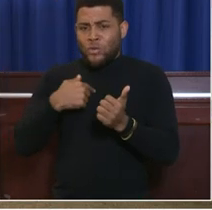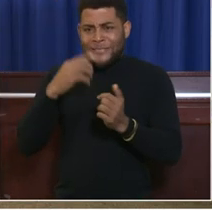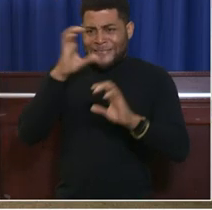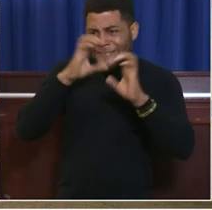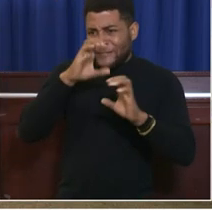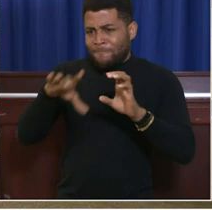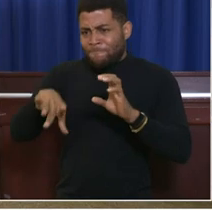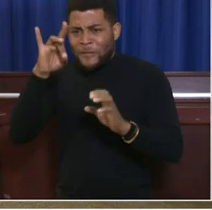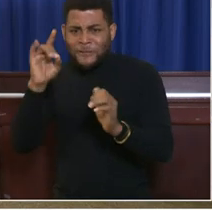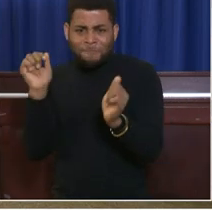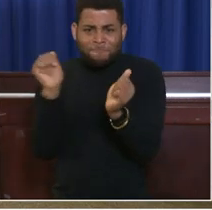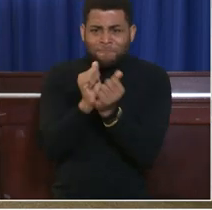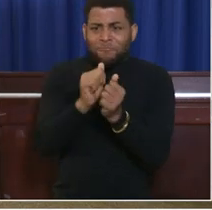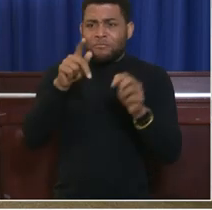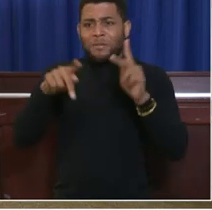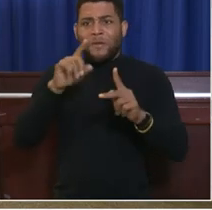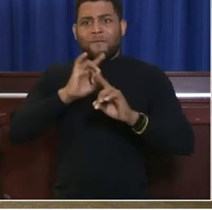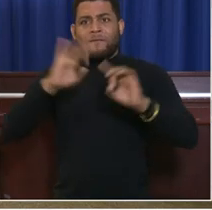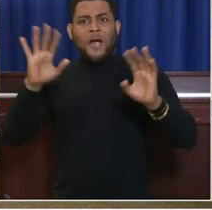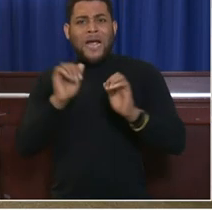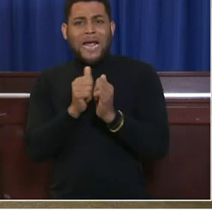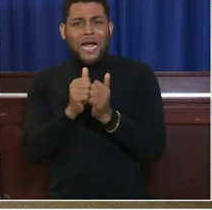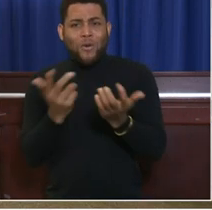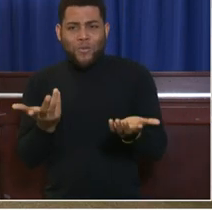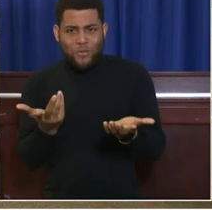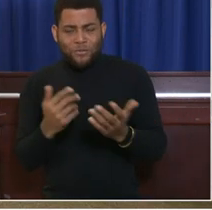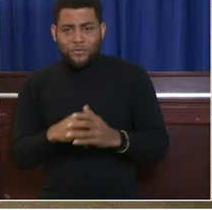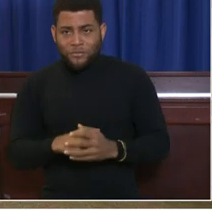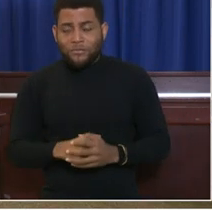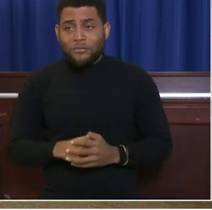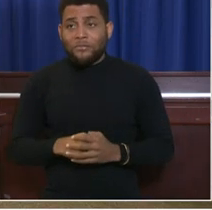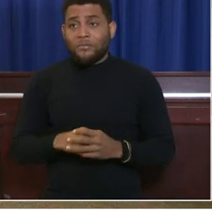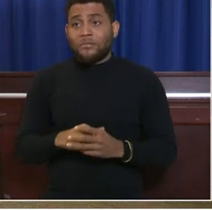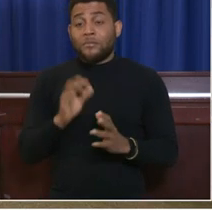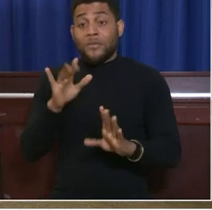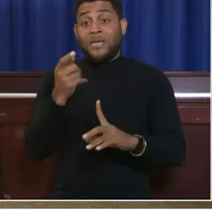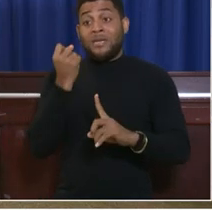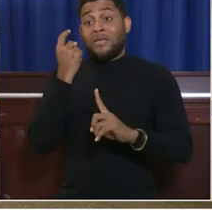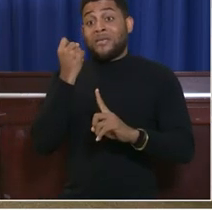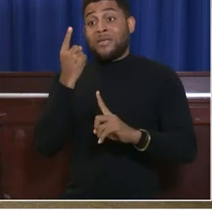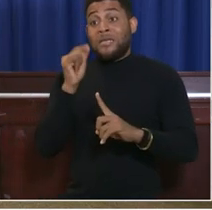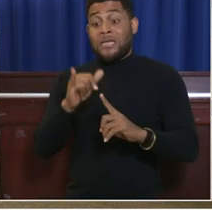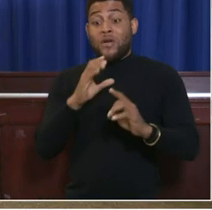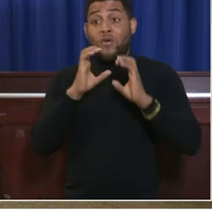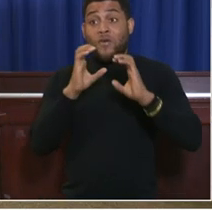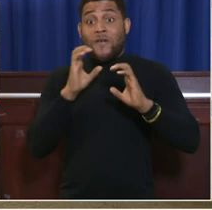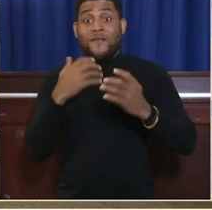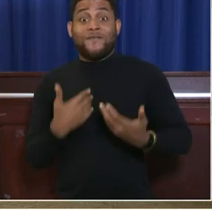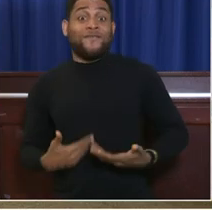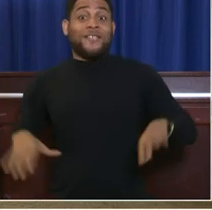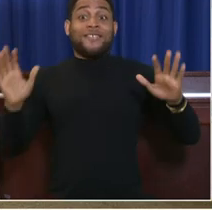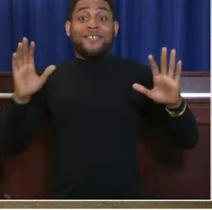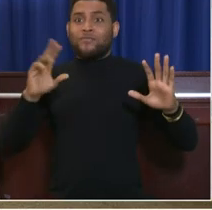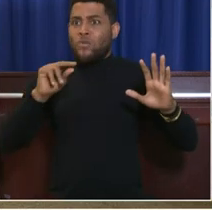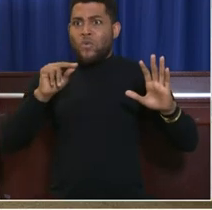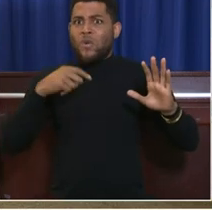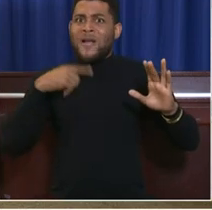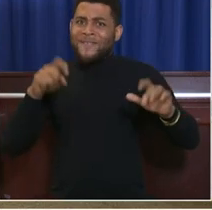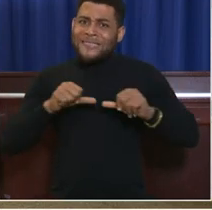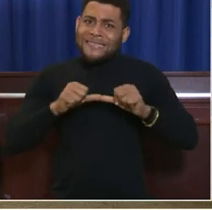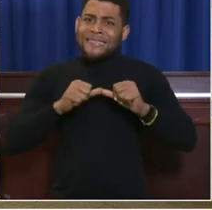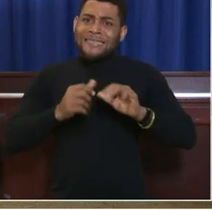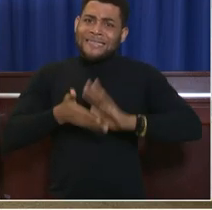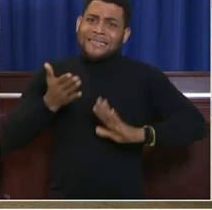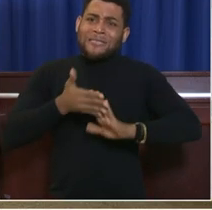our communities. But the communication doesn't end there. Not a week goes by that I am